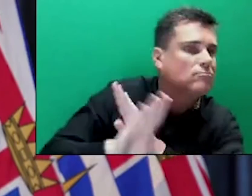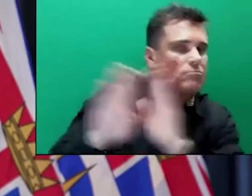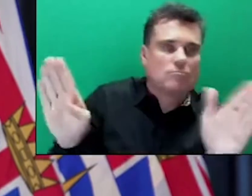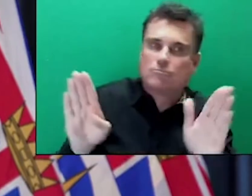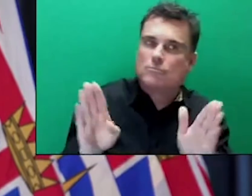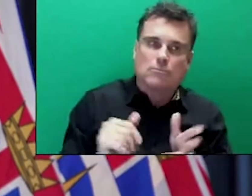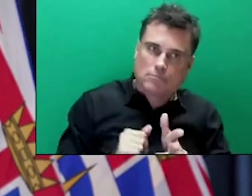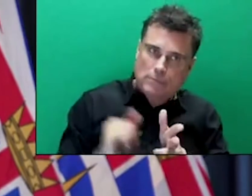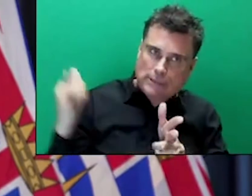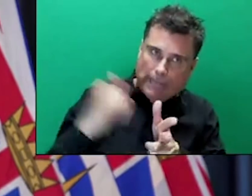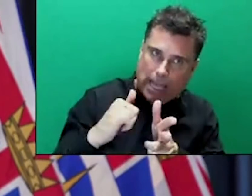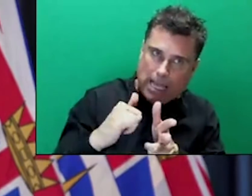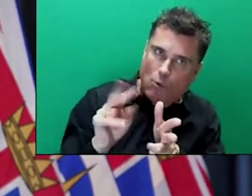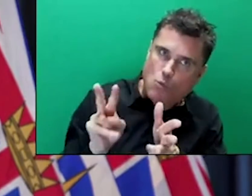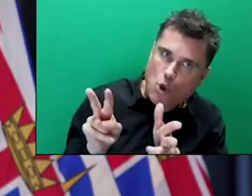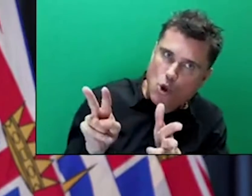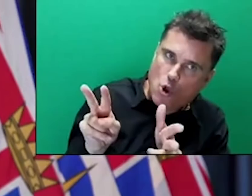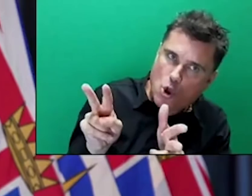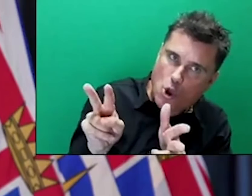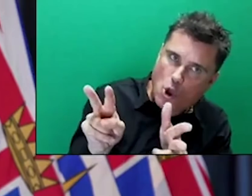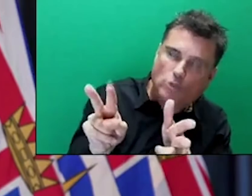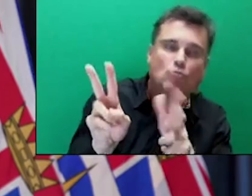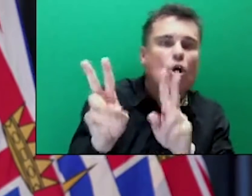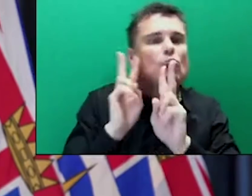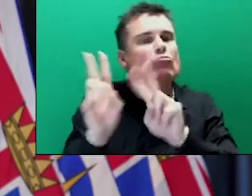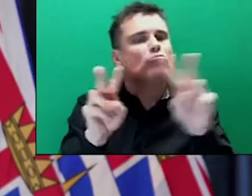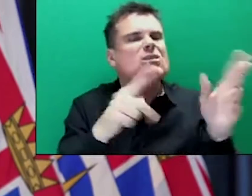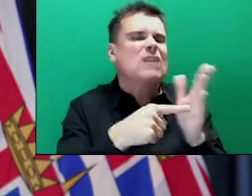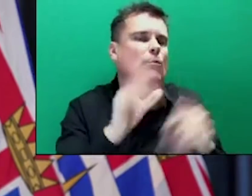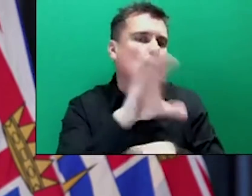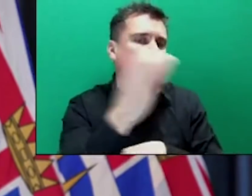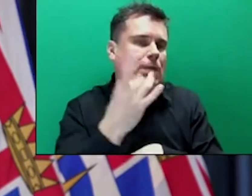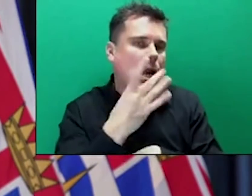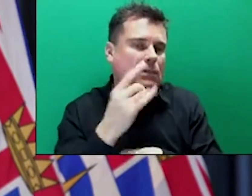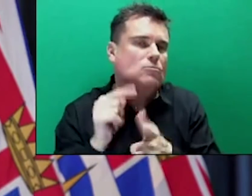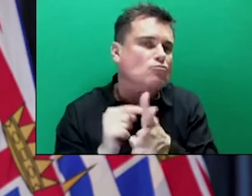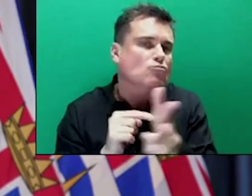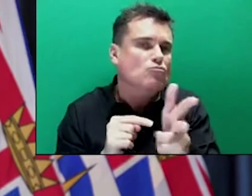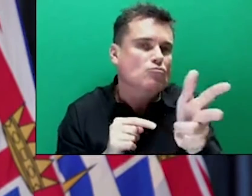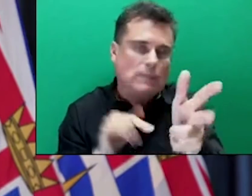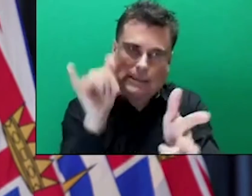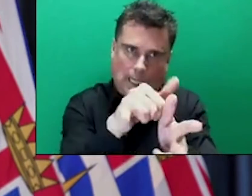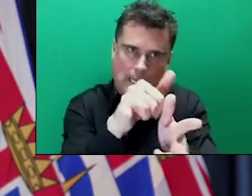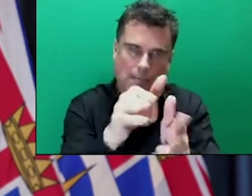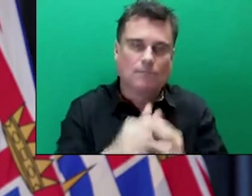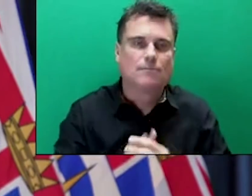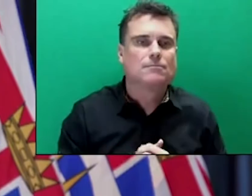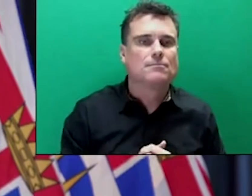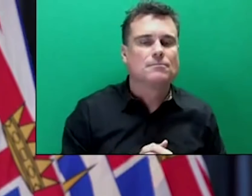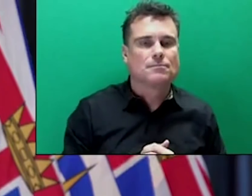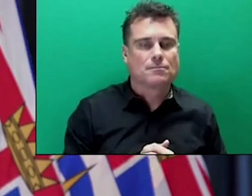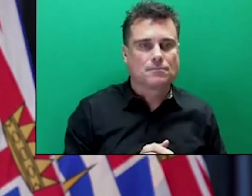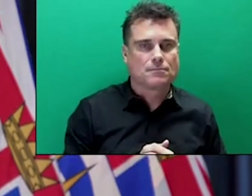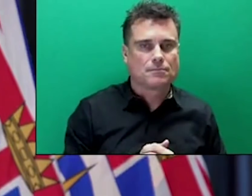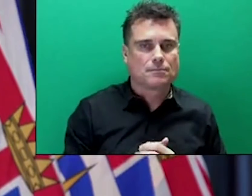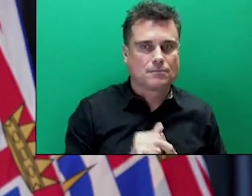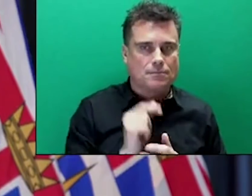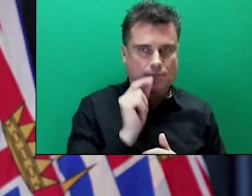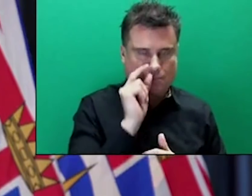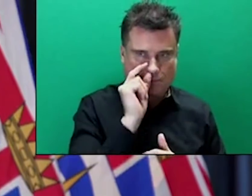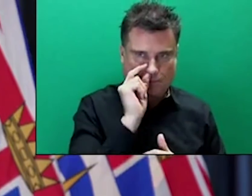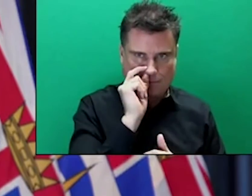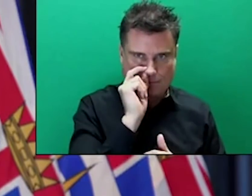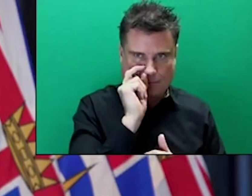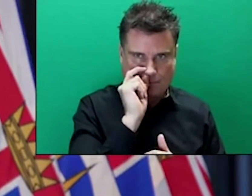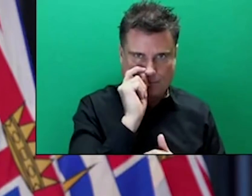As a reminder, the other parts of the gatherings and events order that do not expire remain in effect for the foreseeable future,